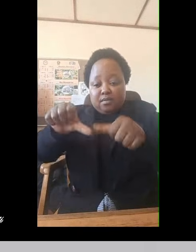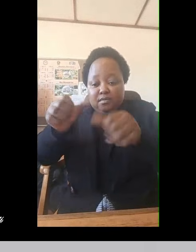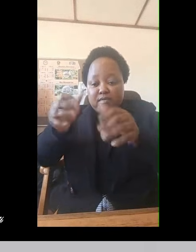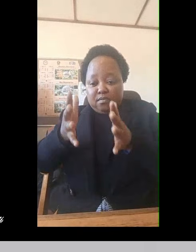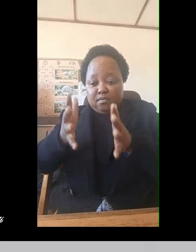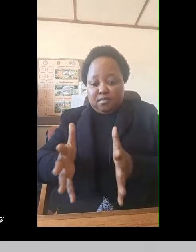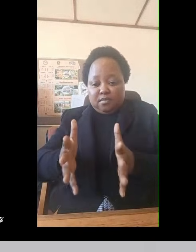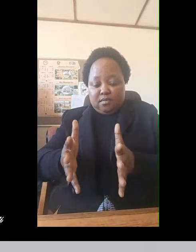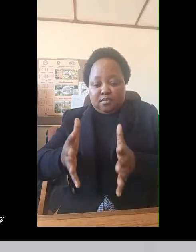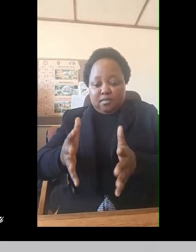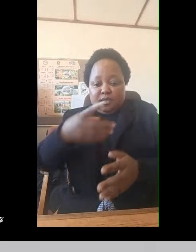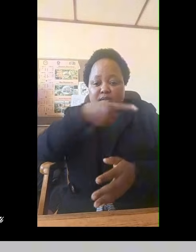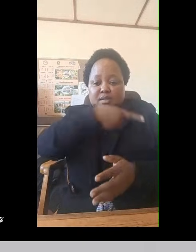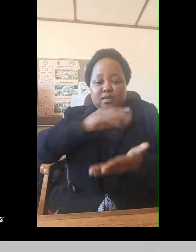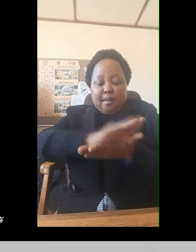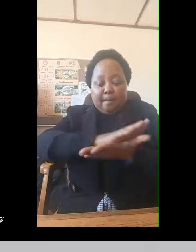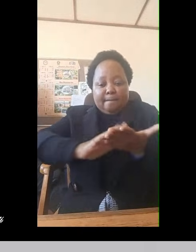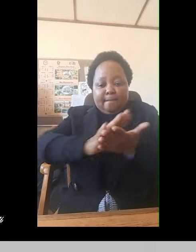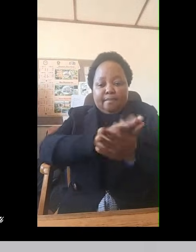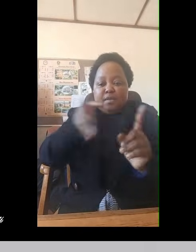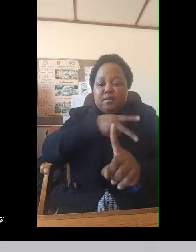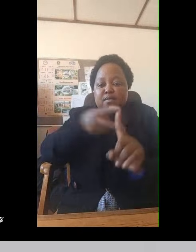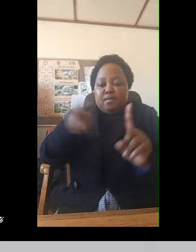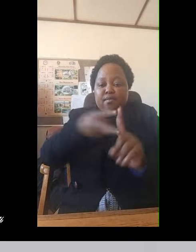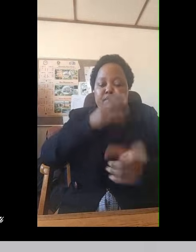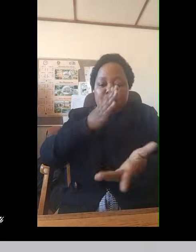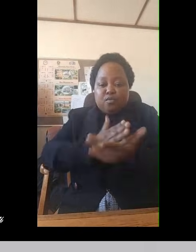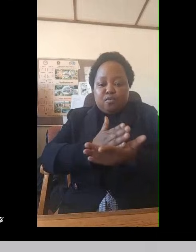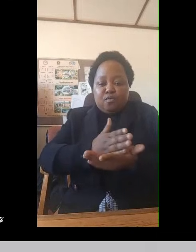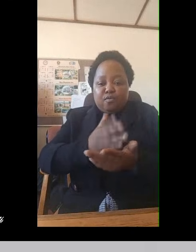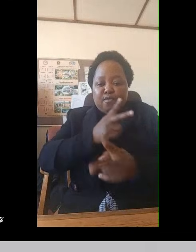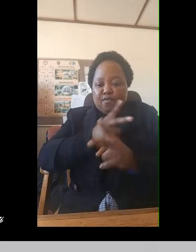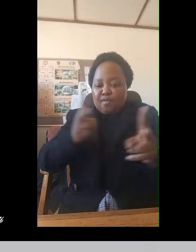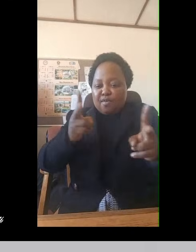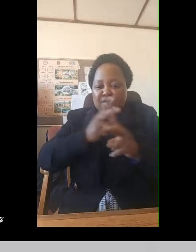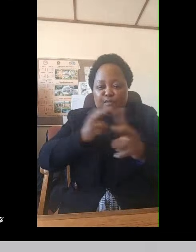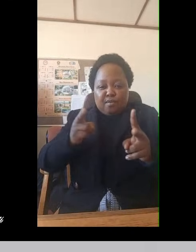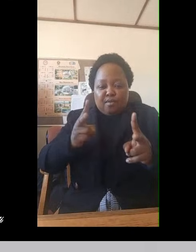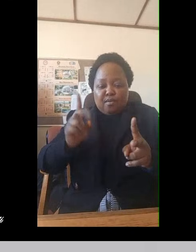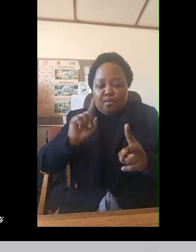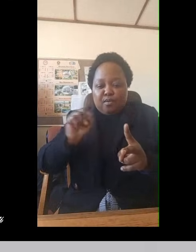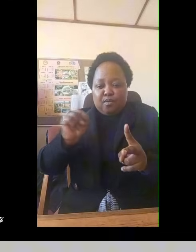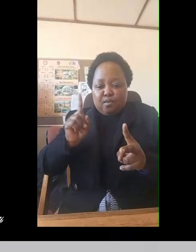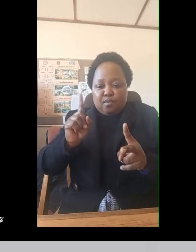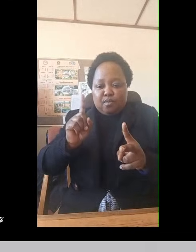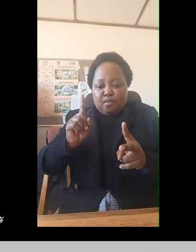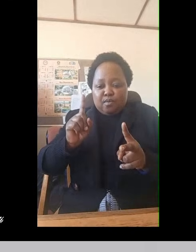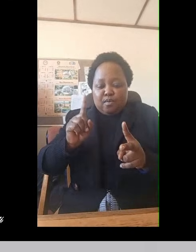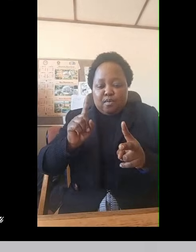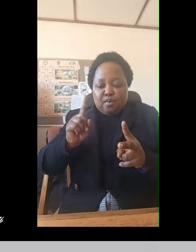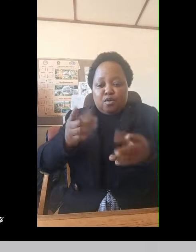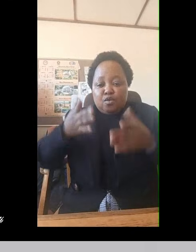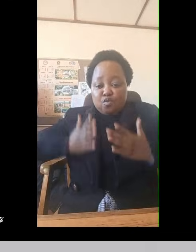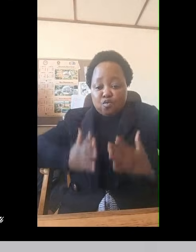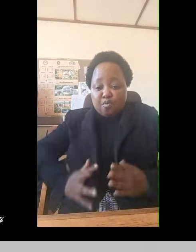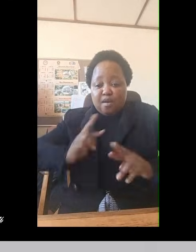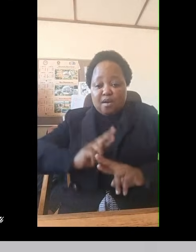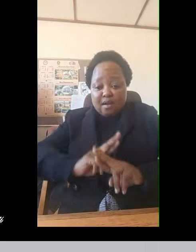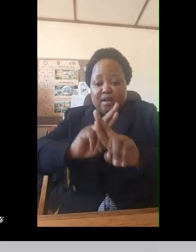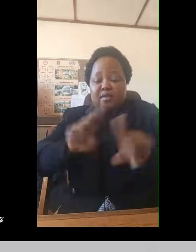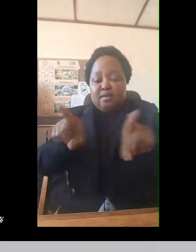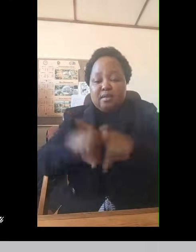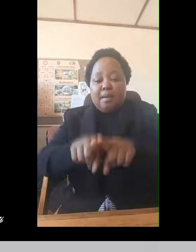gender-based violence remains as one of the most pressing human rights and public health